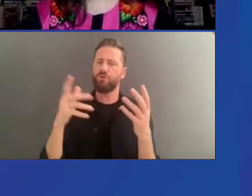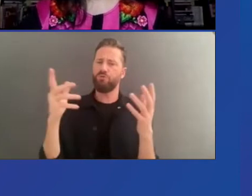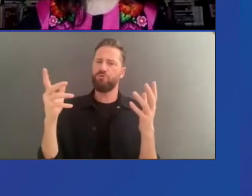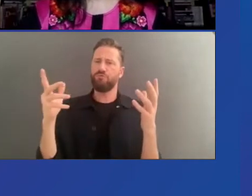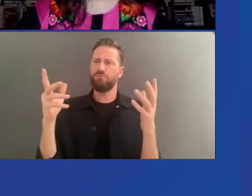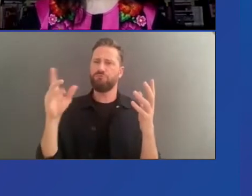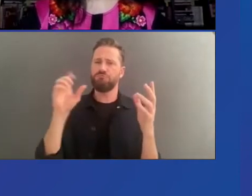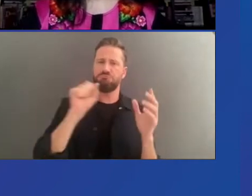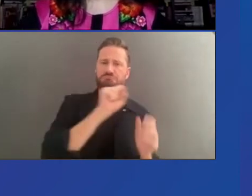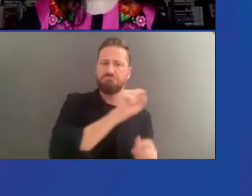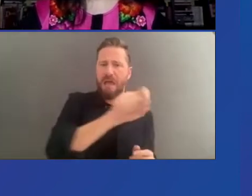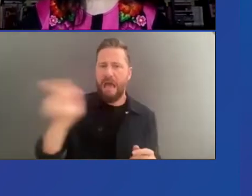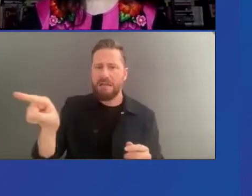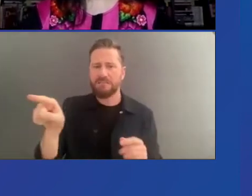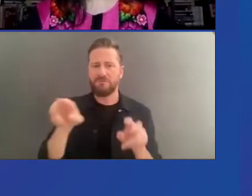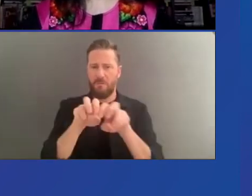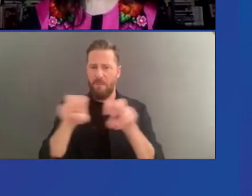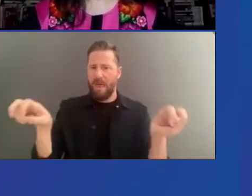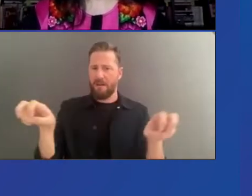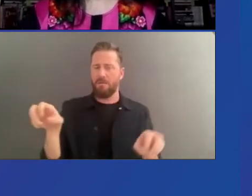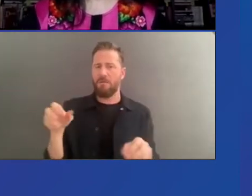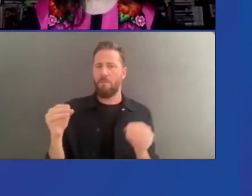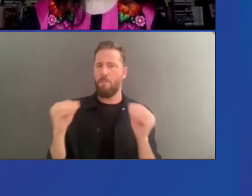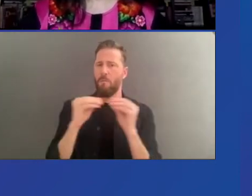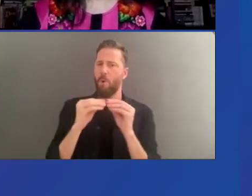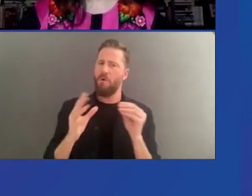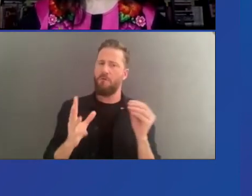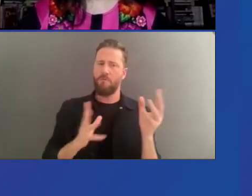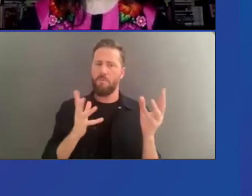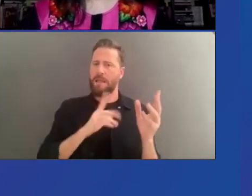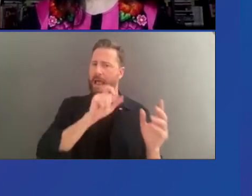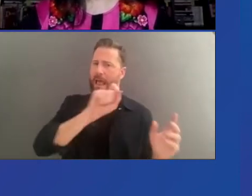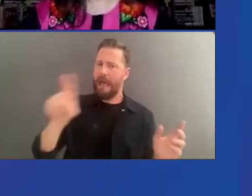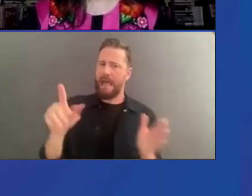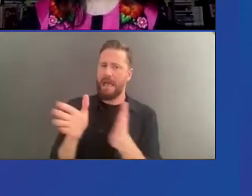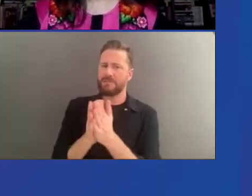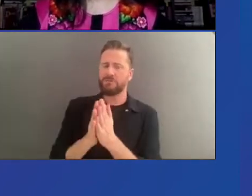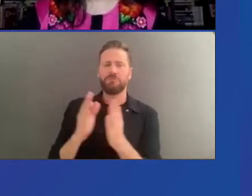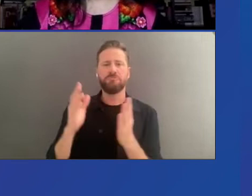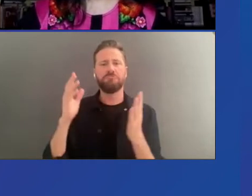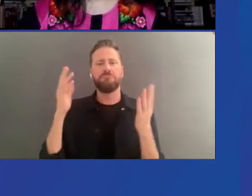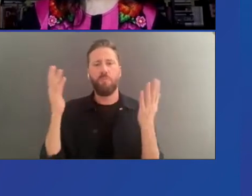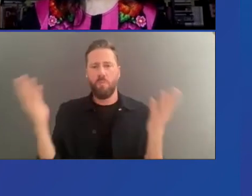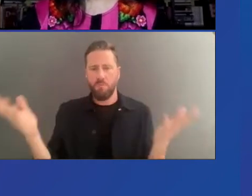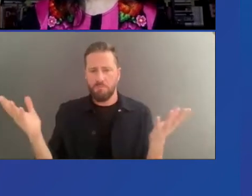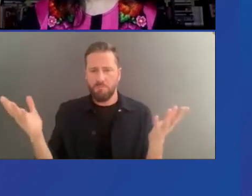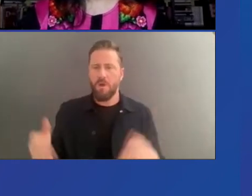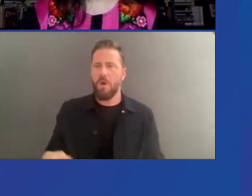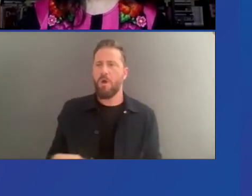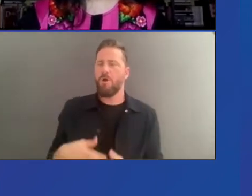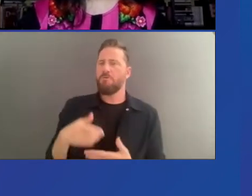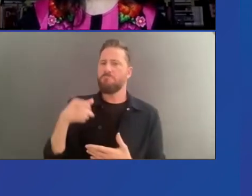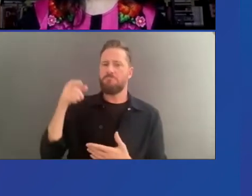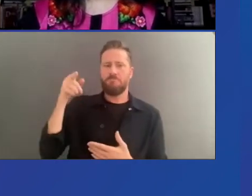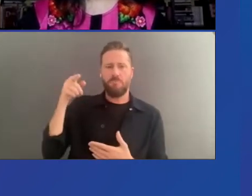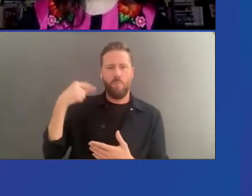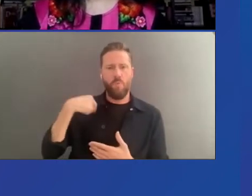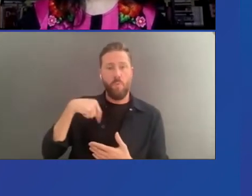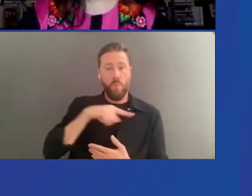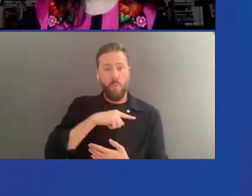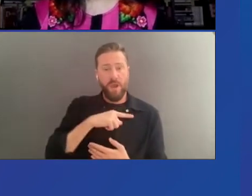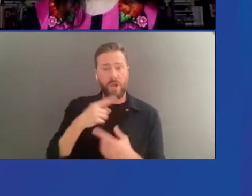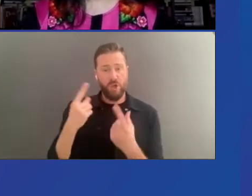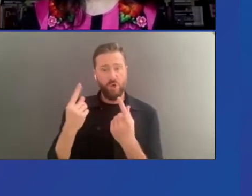to the panel more formally, to what extent, is what we do even